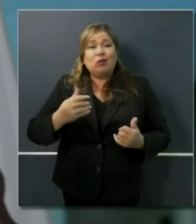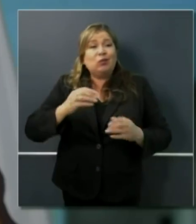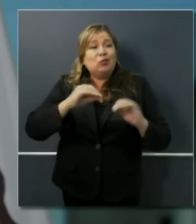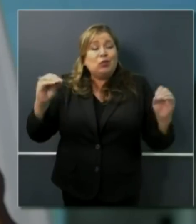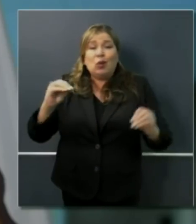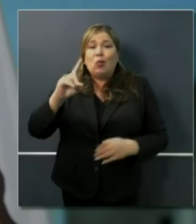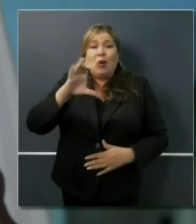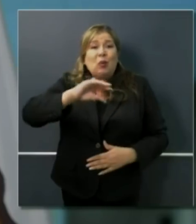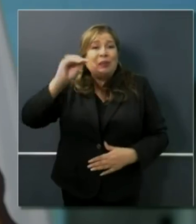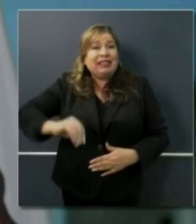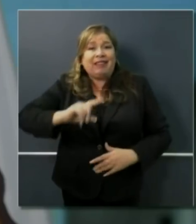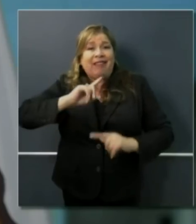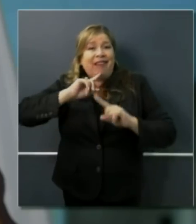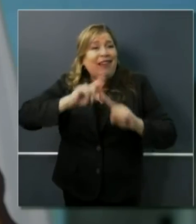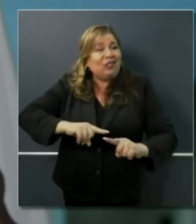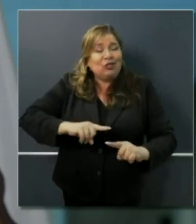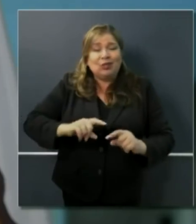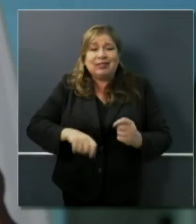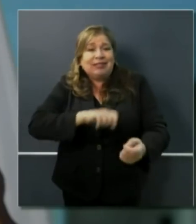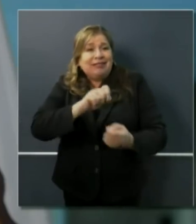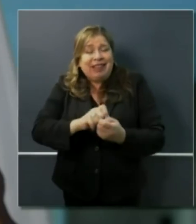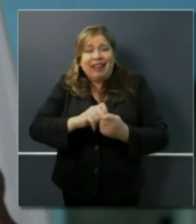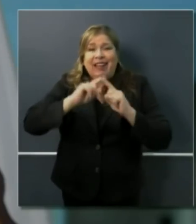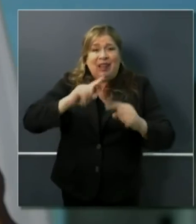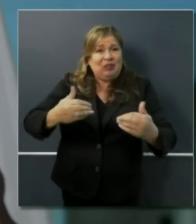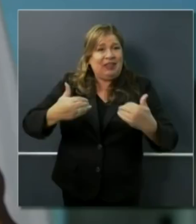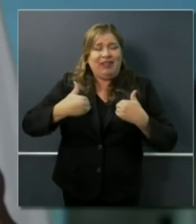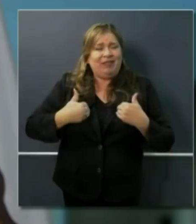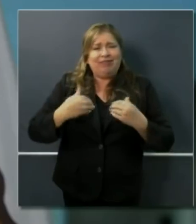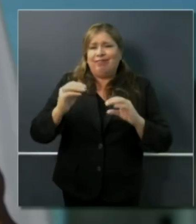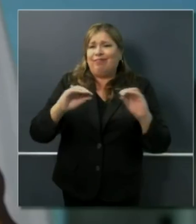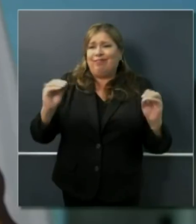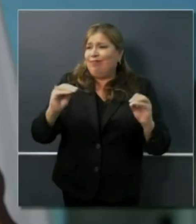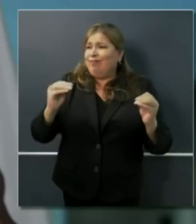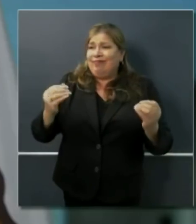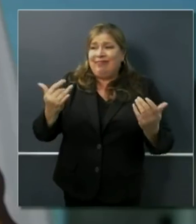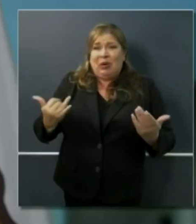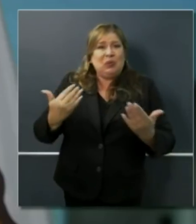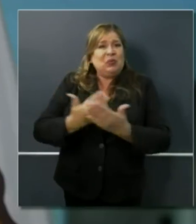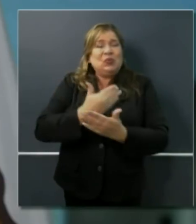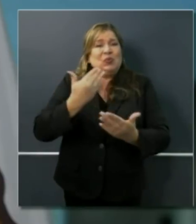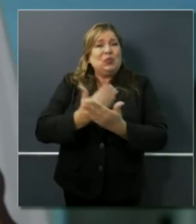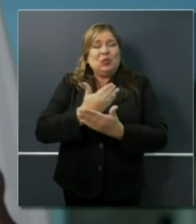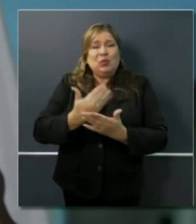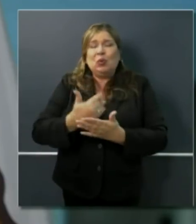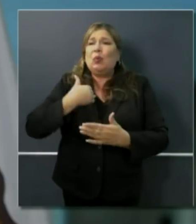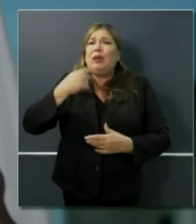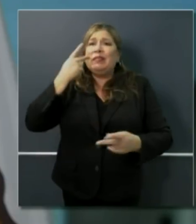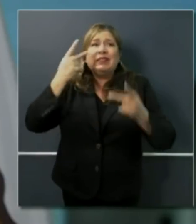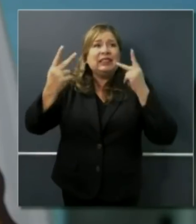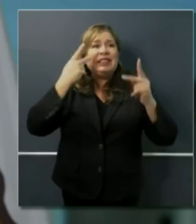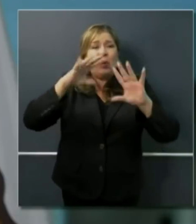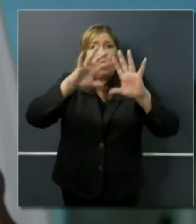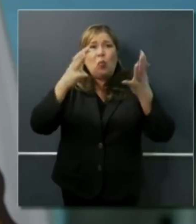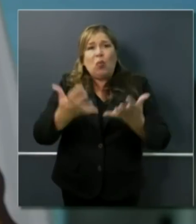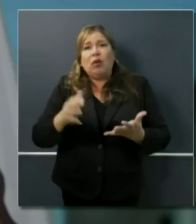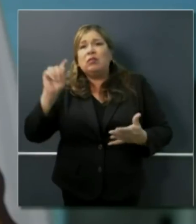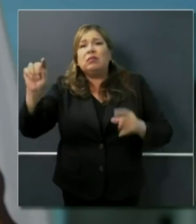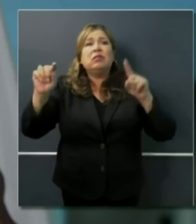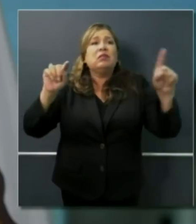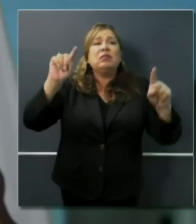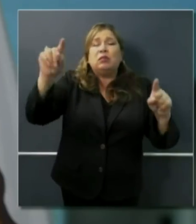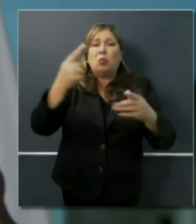no, there's no playbook that someone else has put together. There are examples from around the world. We are incorporating those